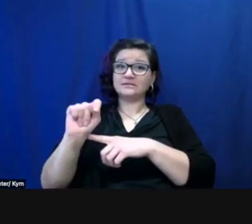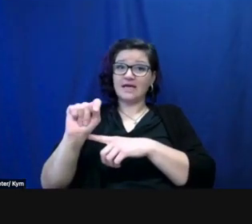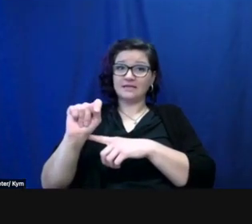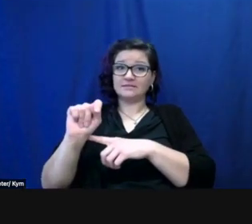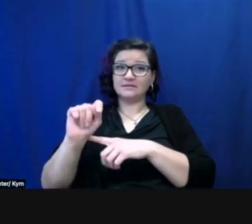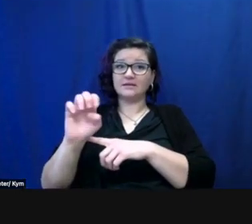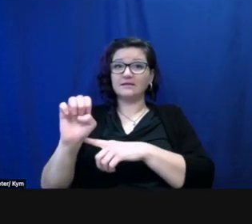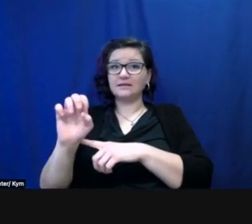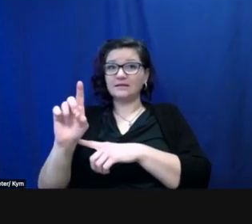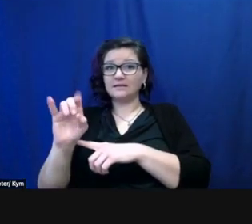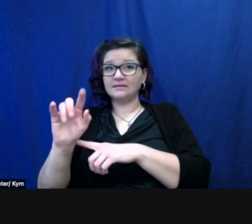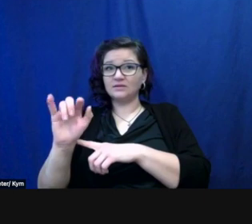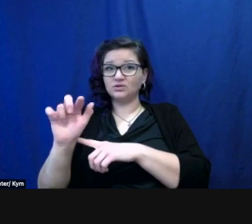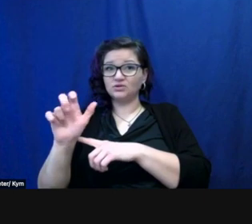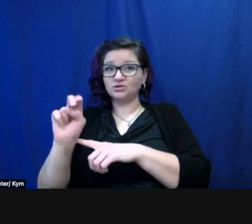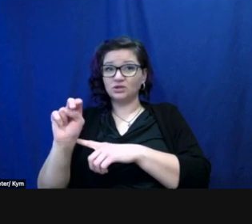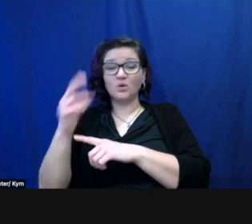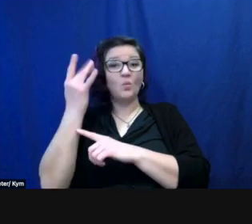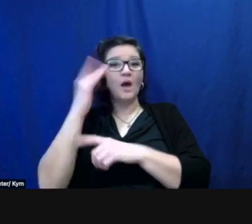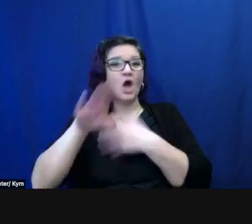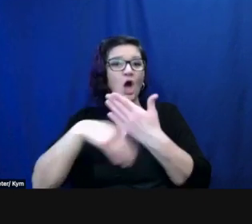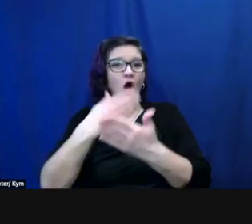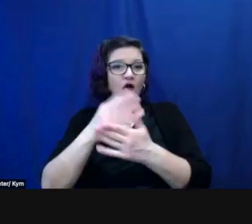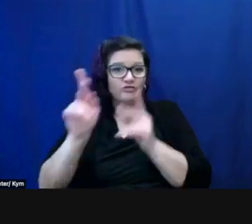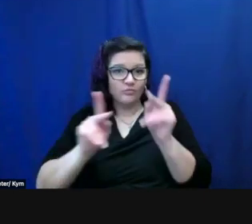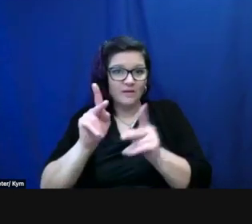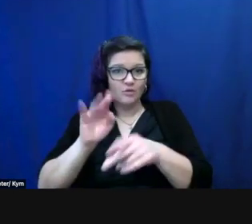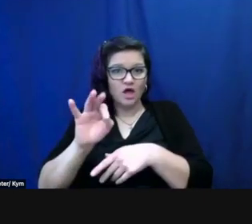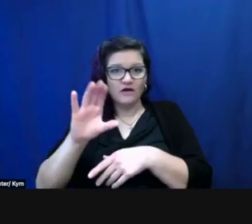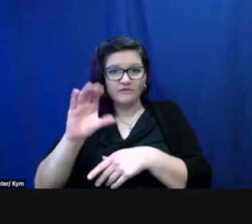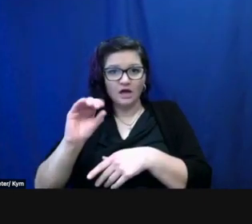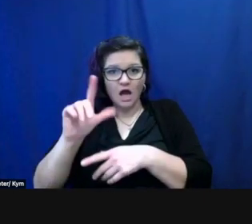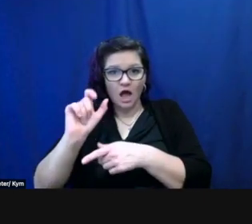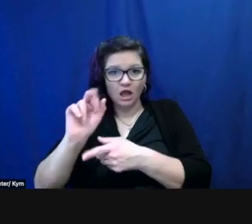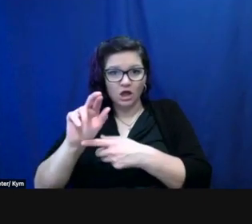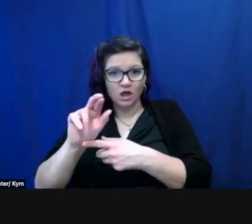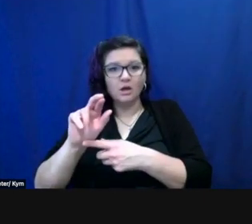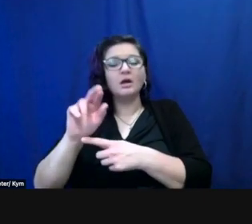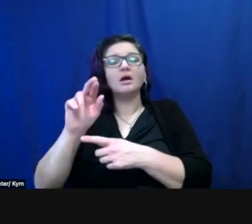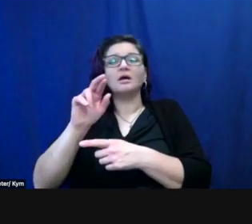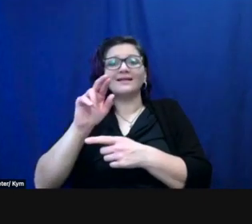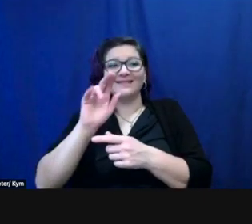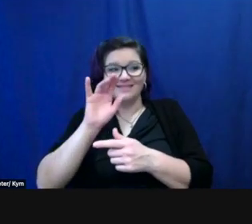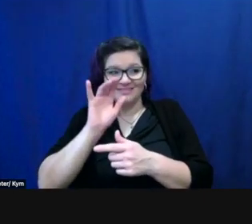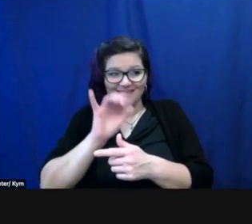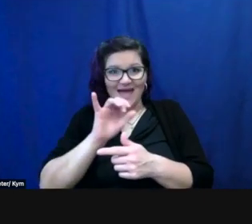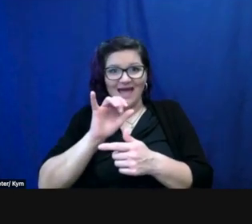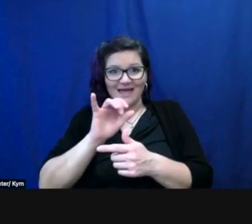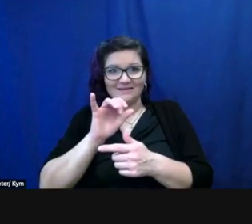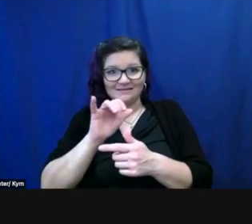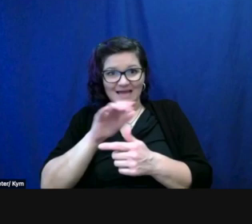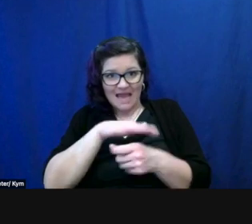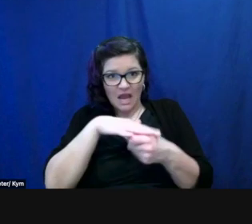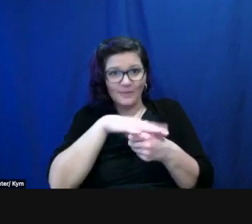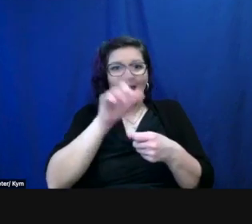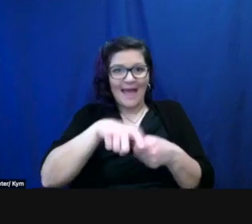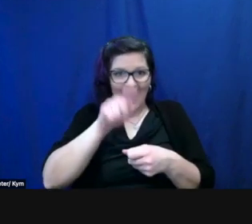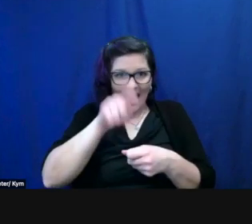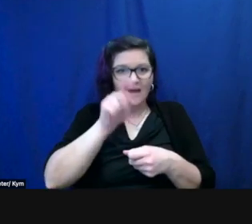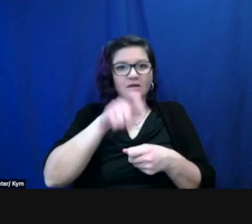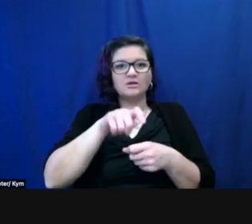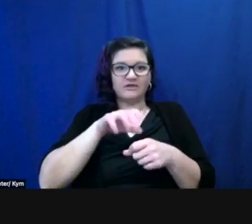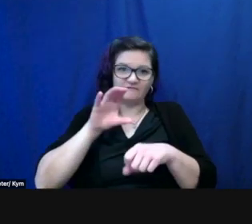all of the people of color that lived in Sykeston had to live in that town, or that part